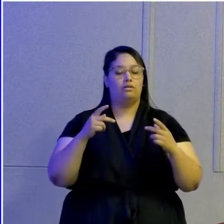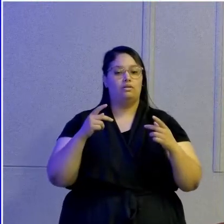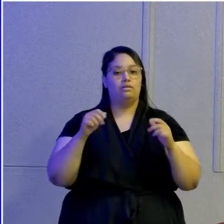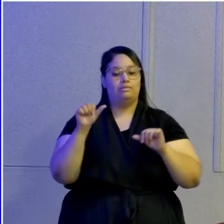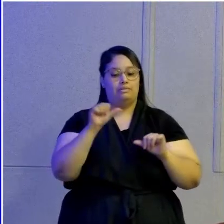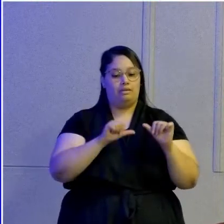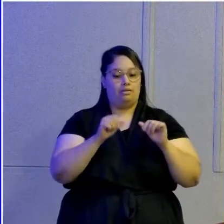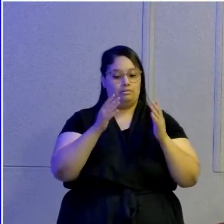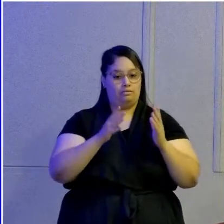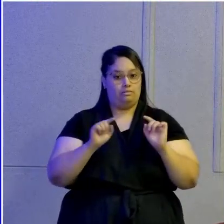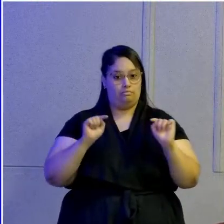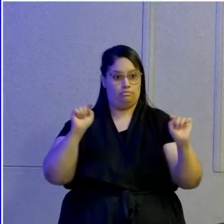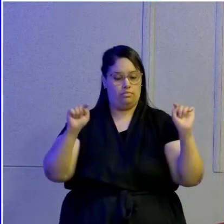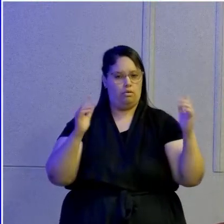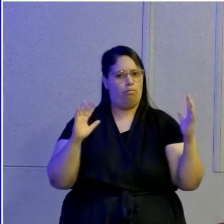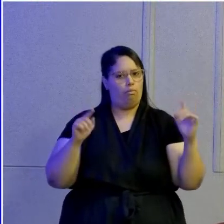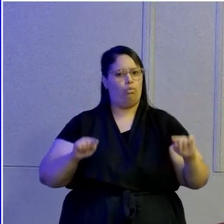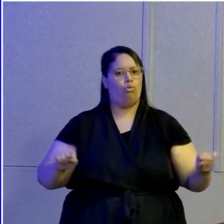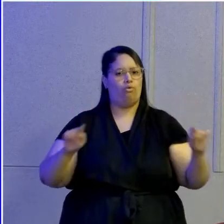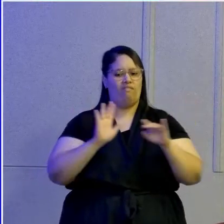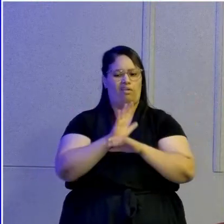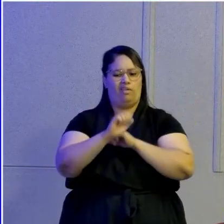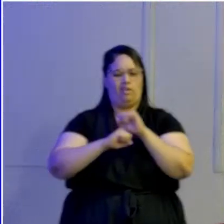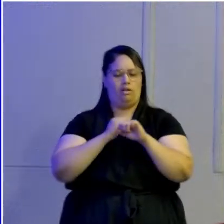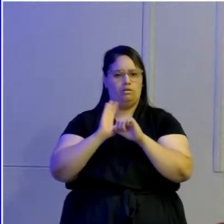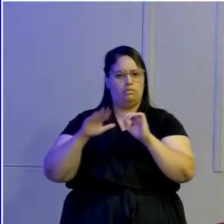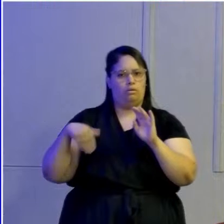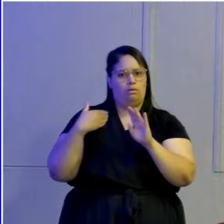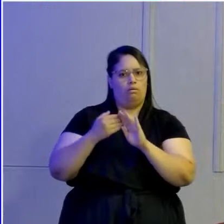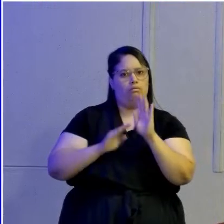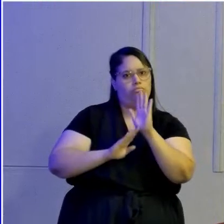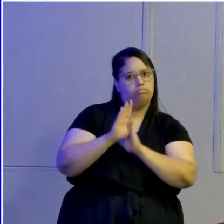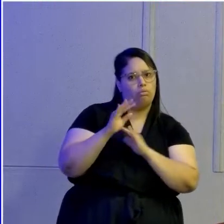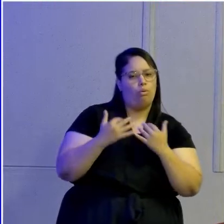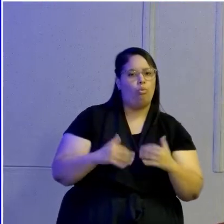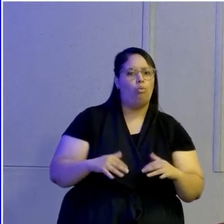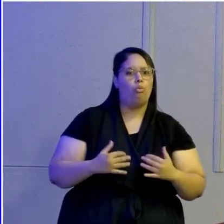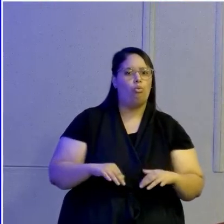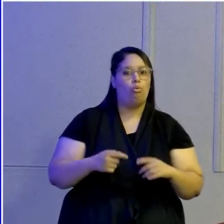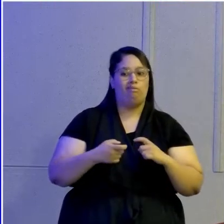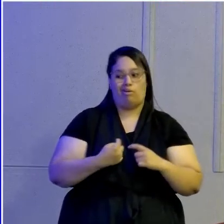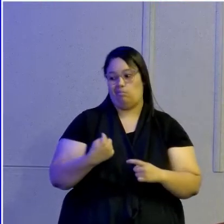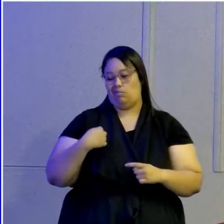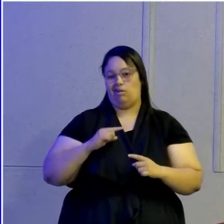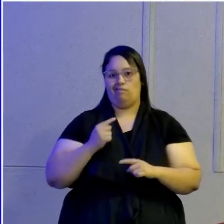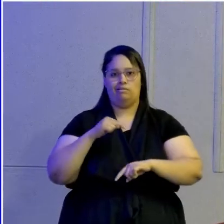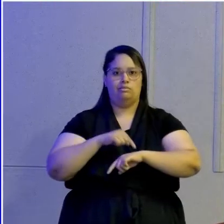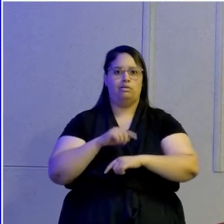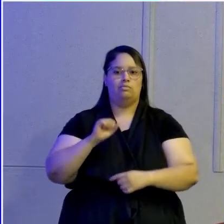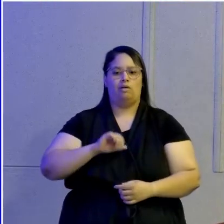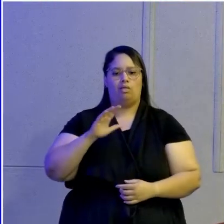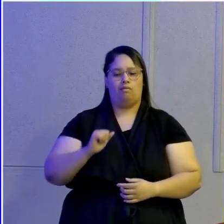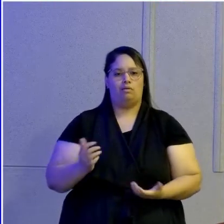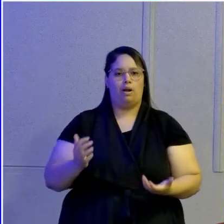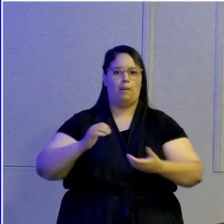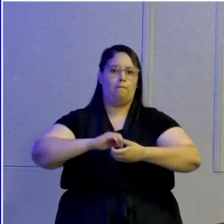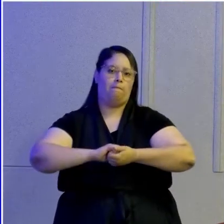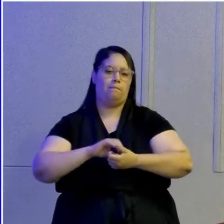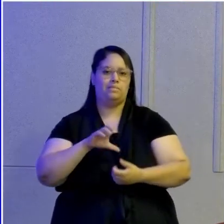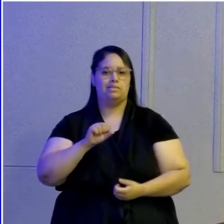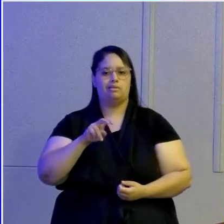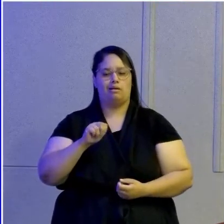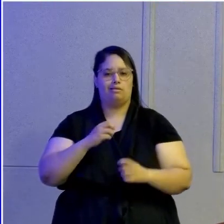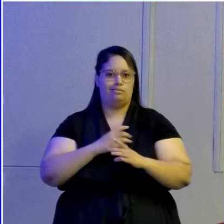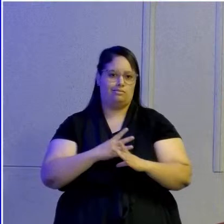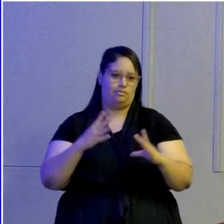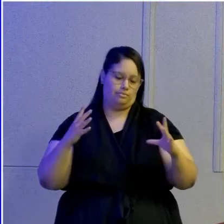progress that you've made in the 15 years since the official South Africa-CERN collaboration started.